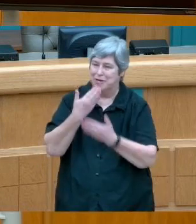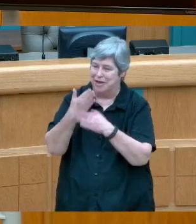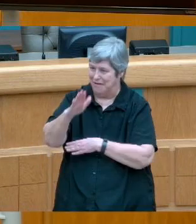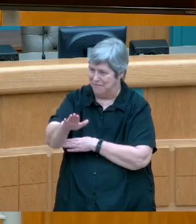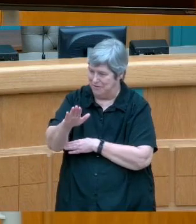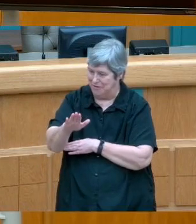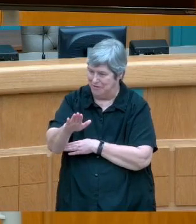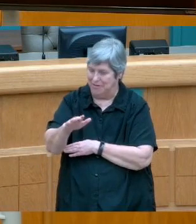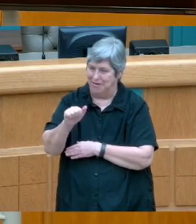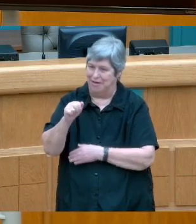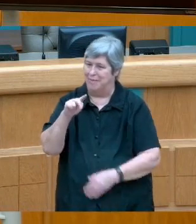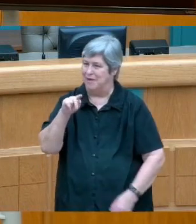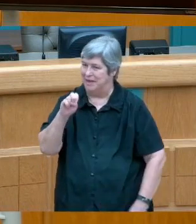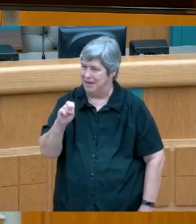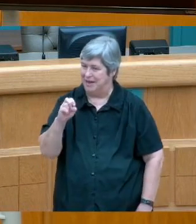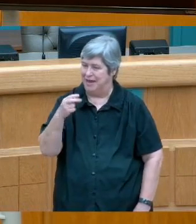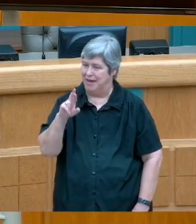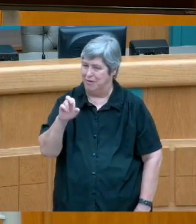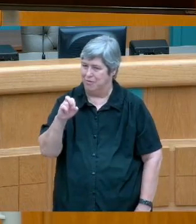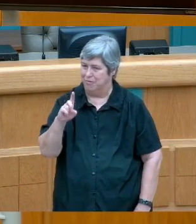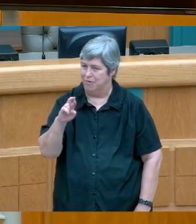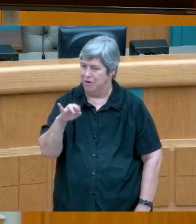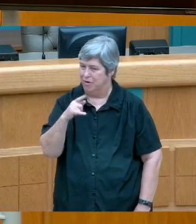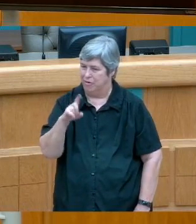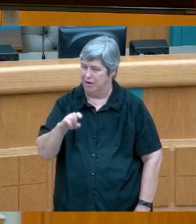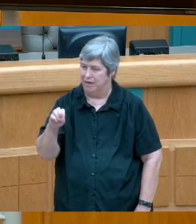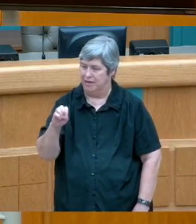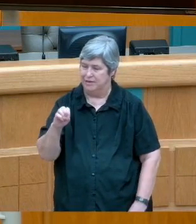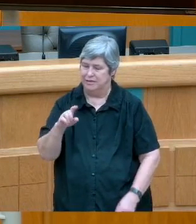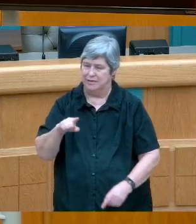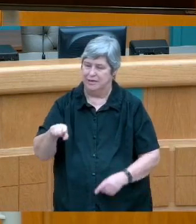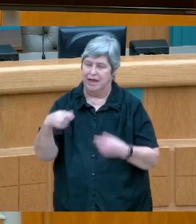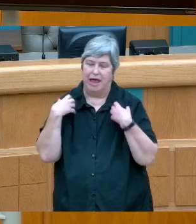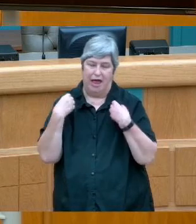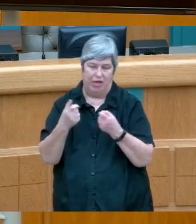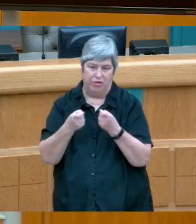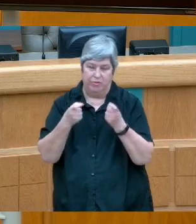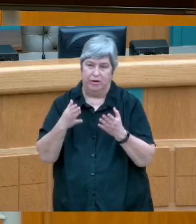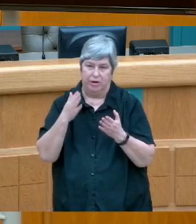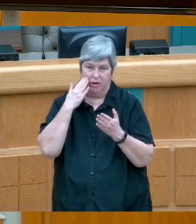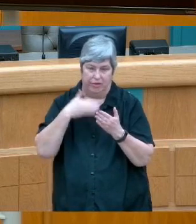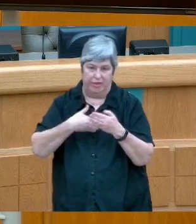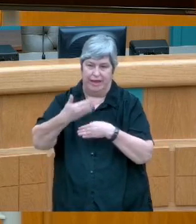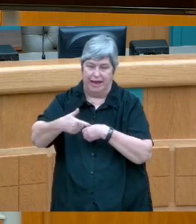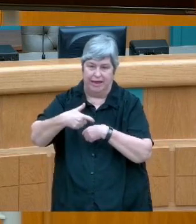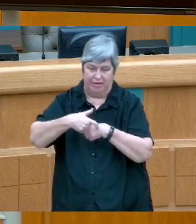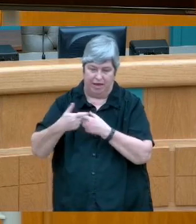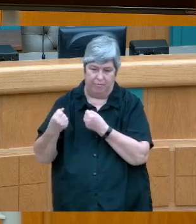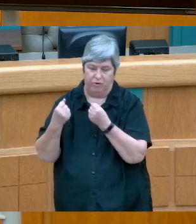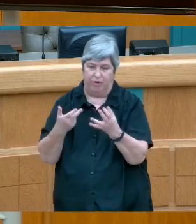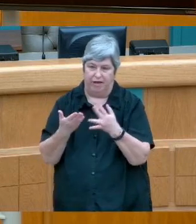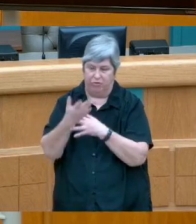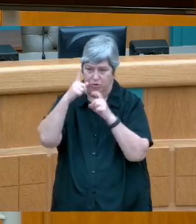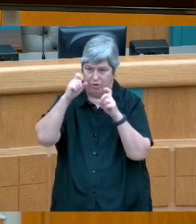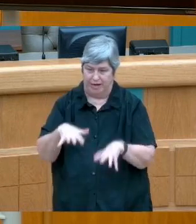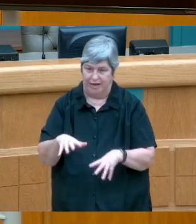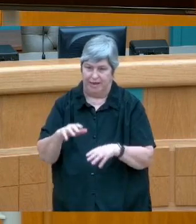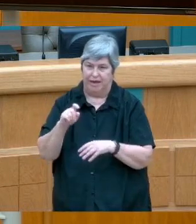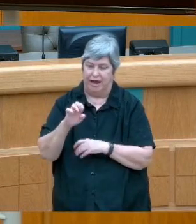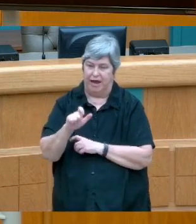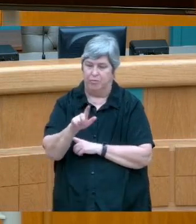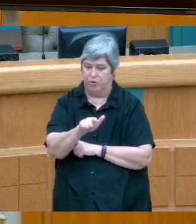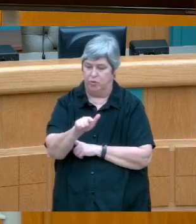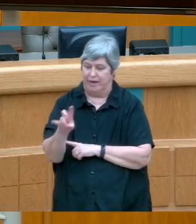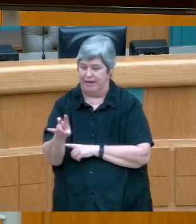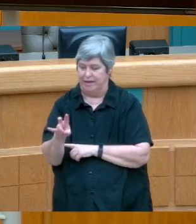afternoon. Annette Rodriguez, Health Director. The Health District's next drive-through is Monday, April the 27th at 8 a.m. If